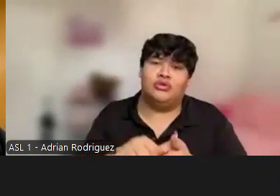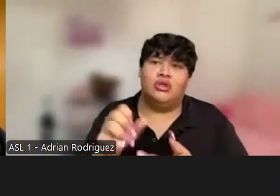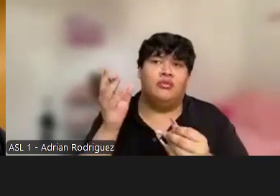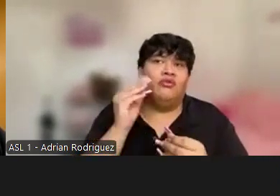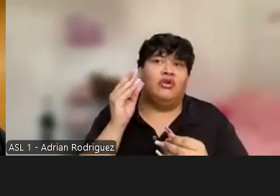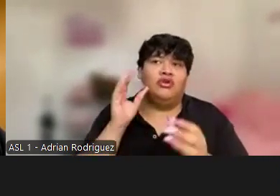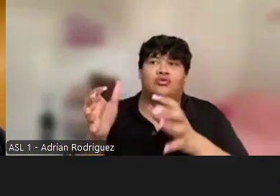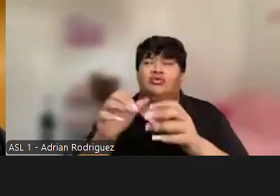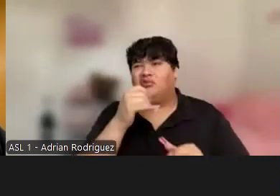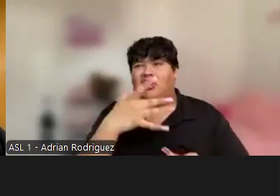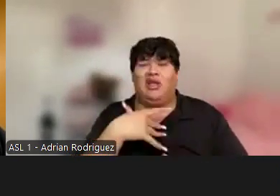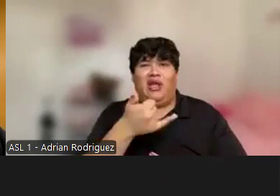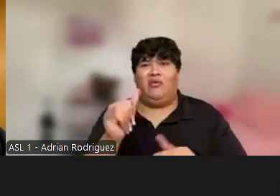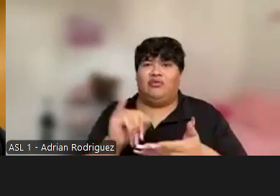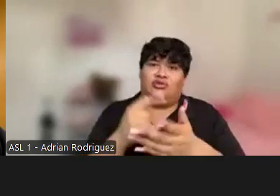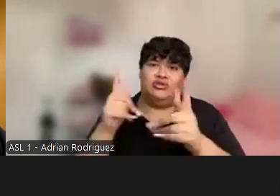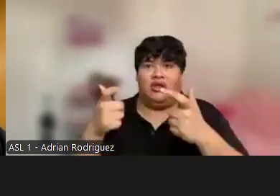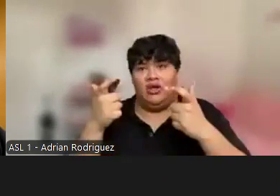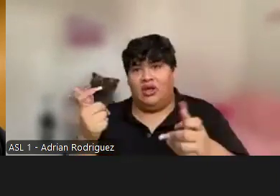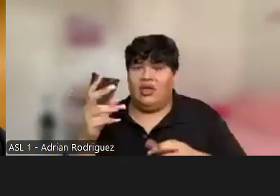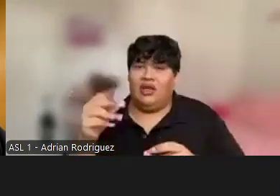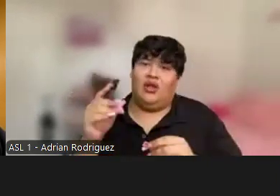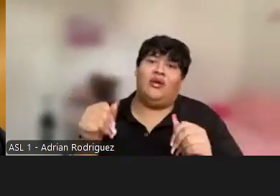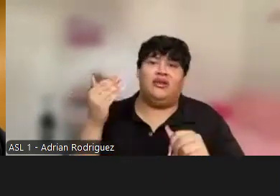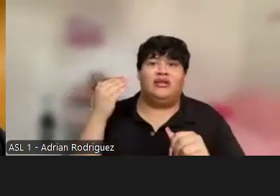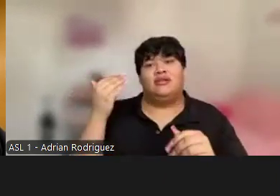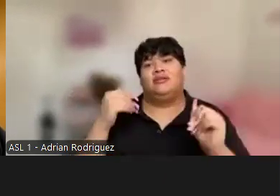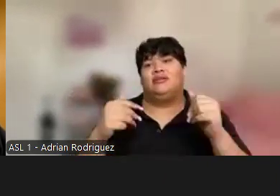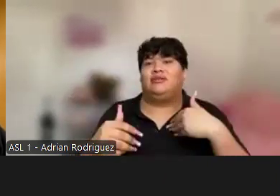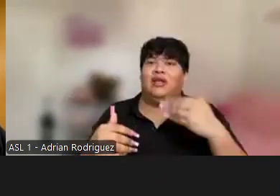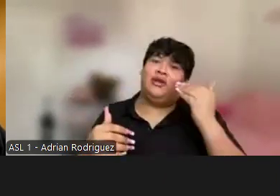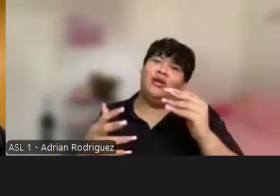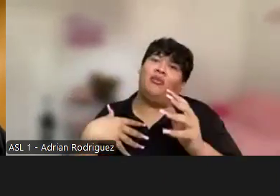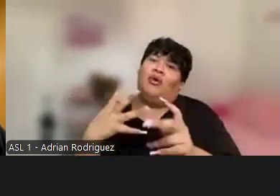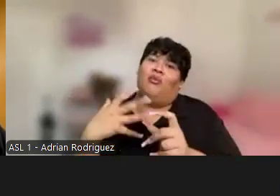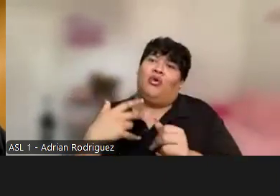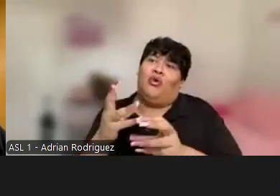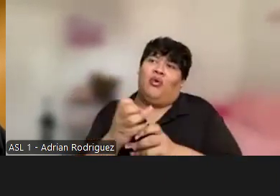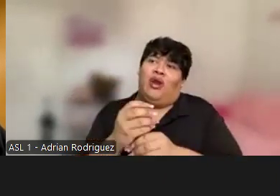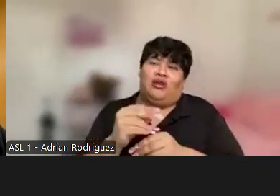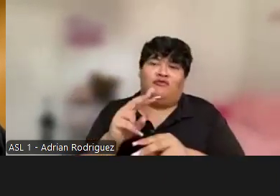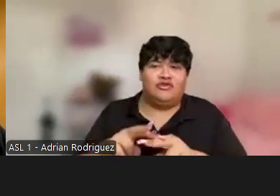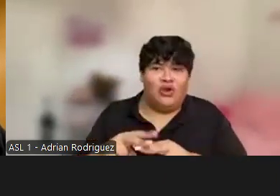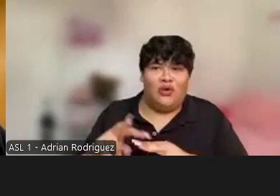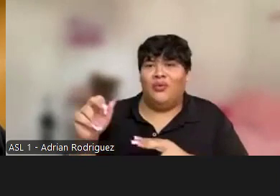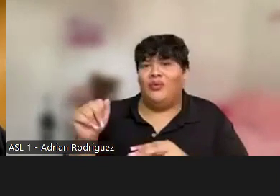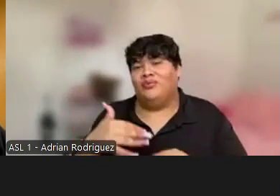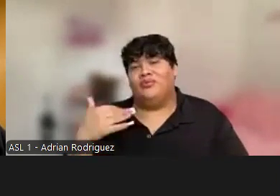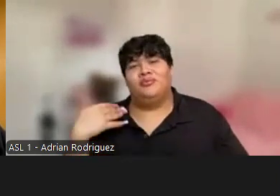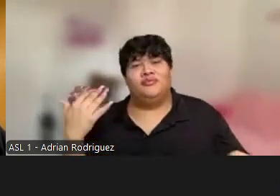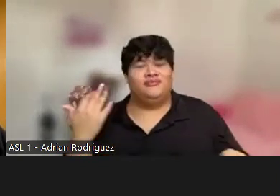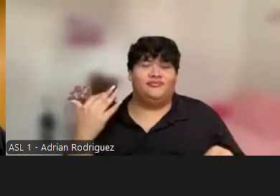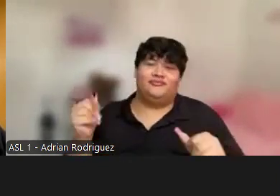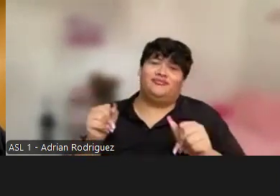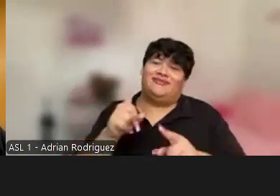like anyone to come I in know, I and know. lock down. Let's say this with a grain of salt, as I would be subject to that Yeah, at the same token, right? exactly.